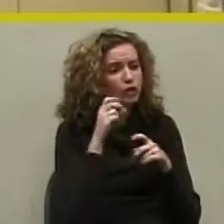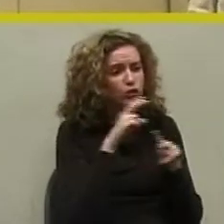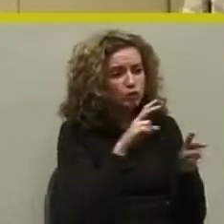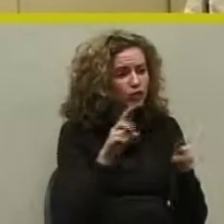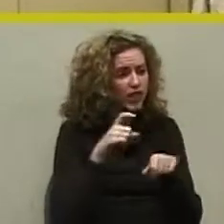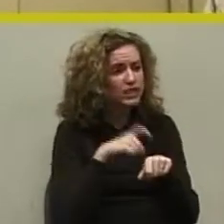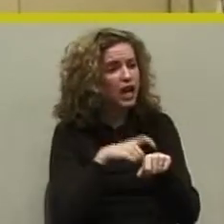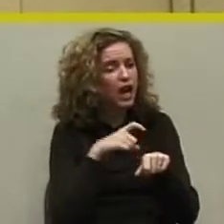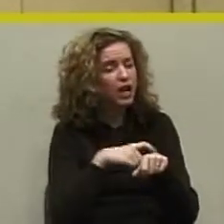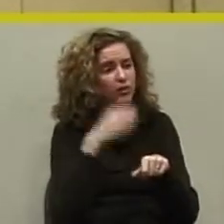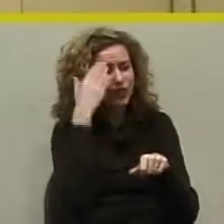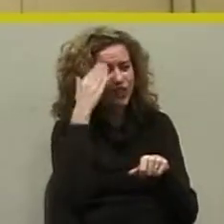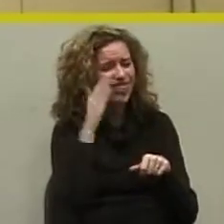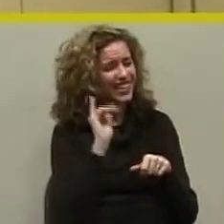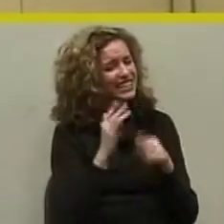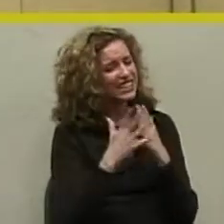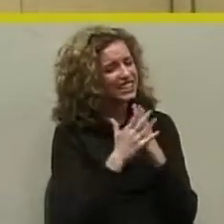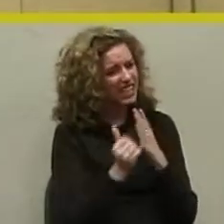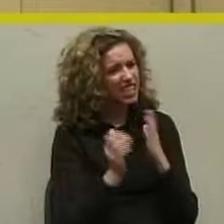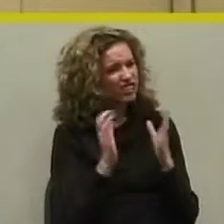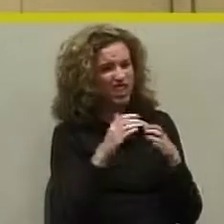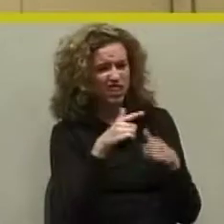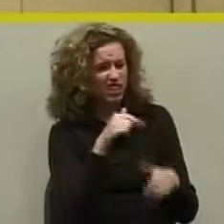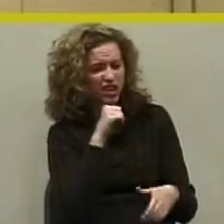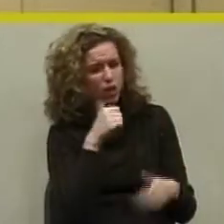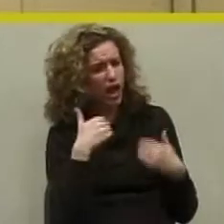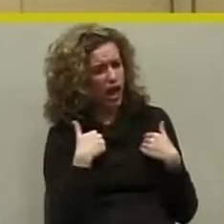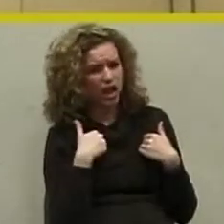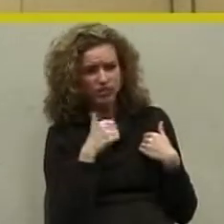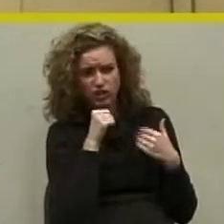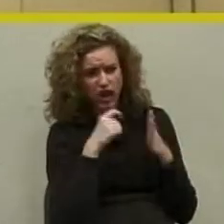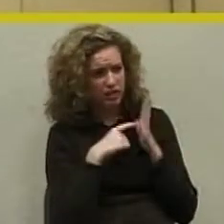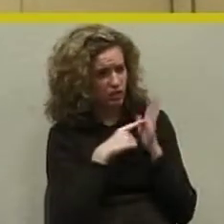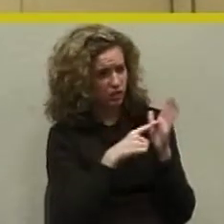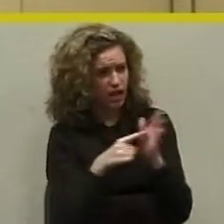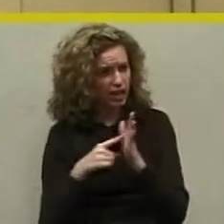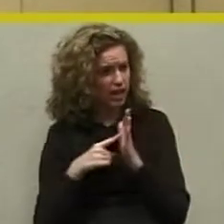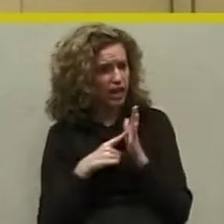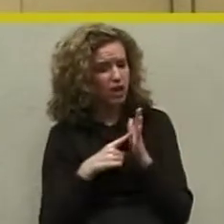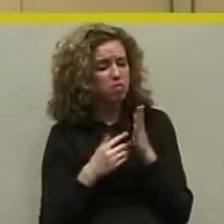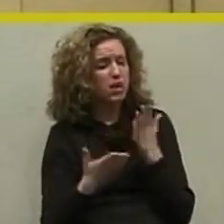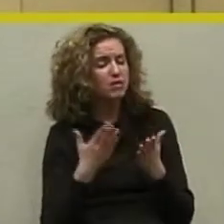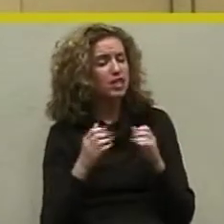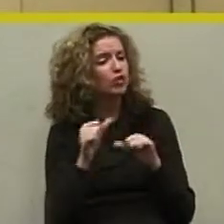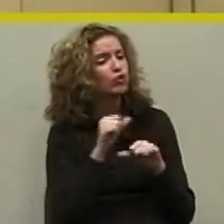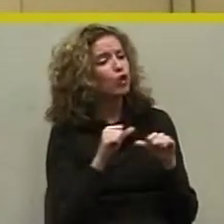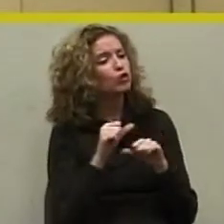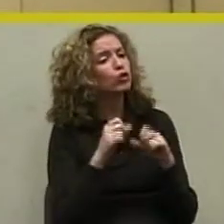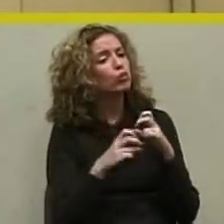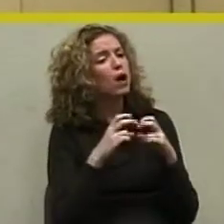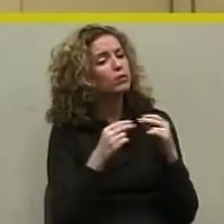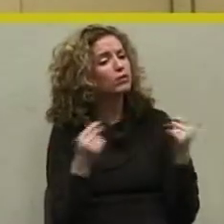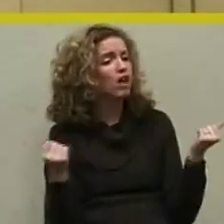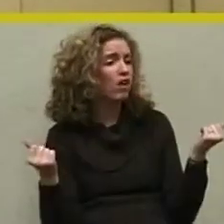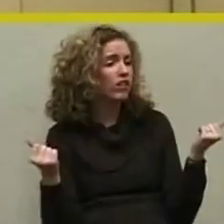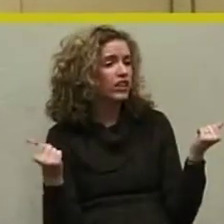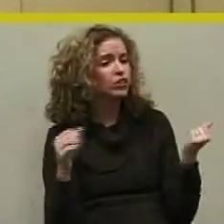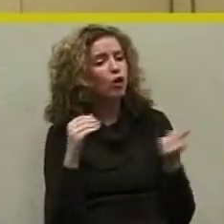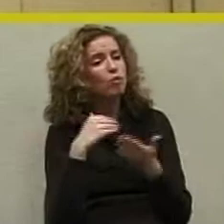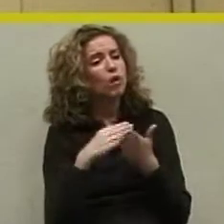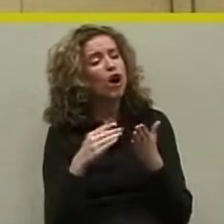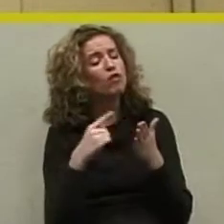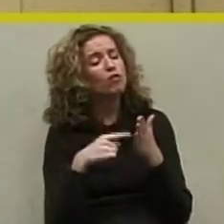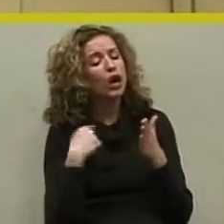skill set here that they're not displaying. In some cases, it might be social problem solving. Part of what I'm going to have to look at is